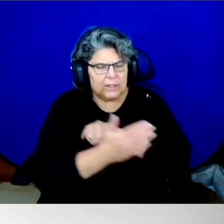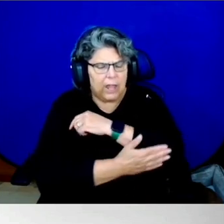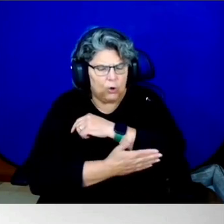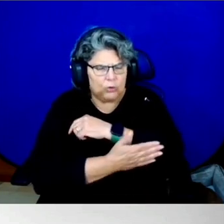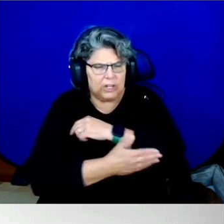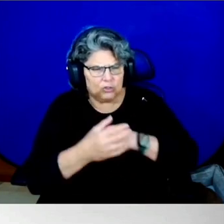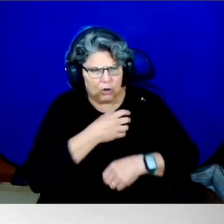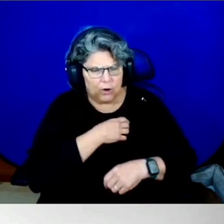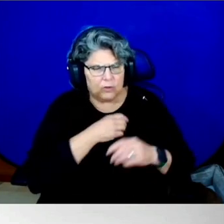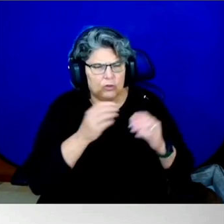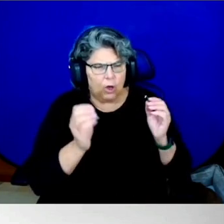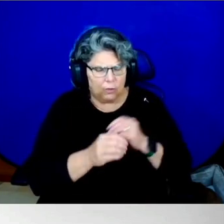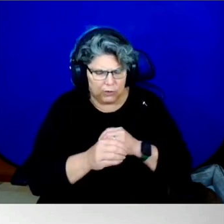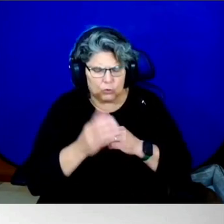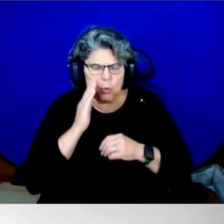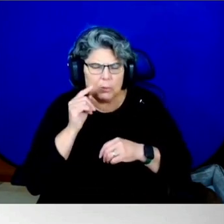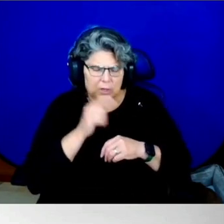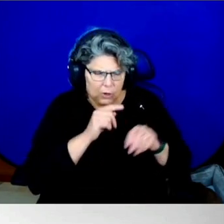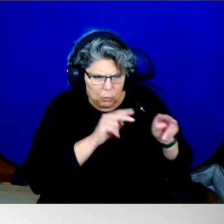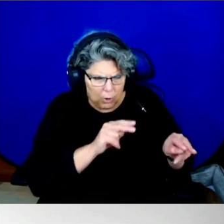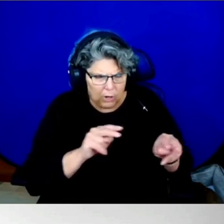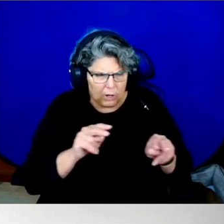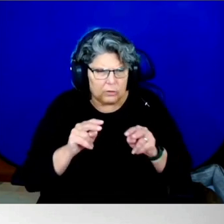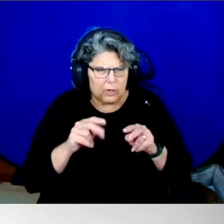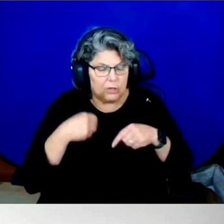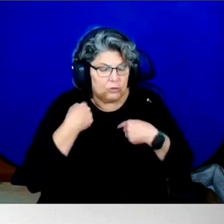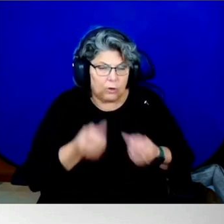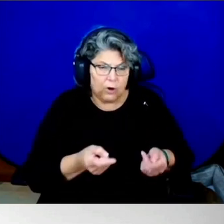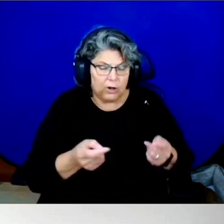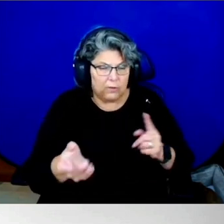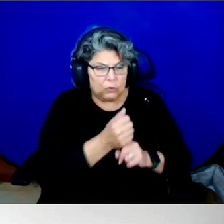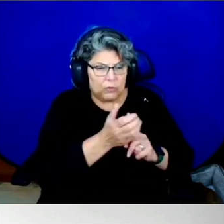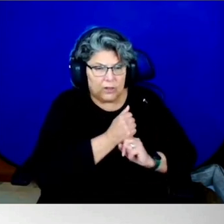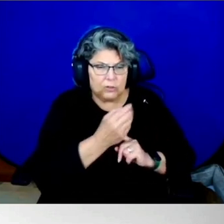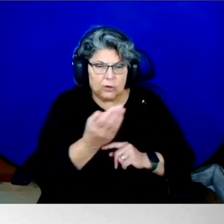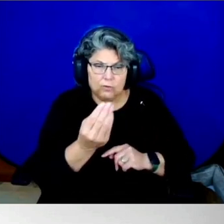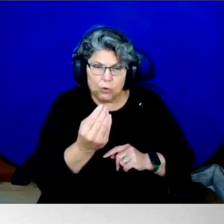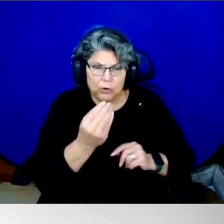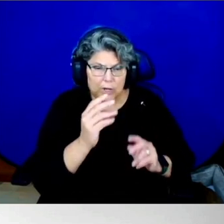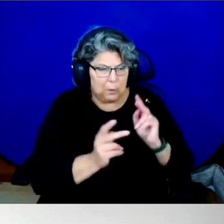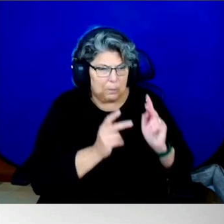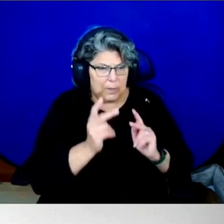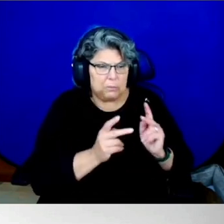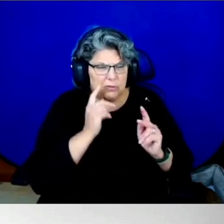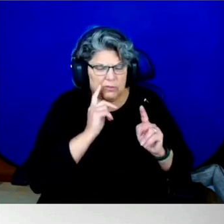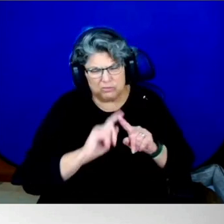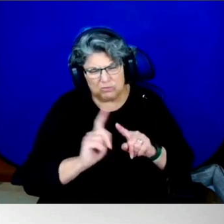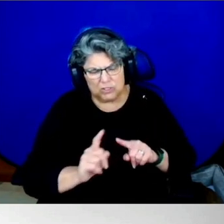directed enforcements, and to this date have made about 14 arrests for a variety of crimes. Thank you very much.